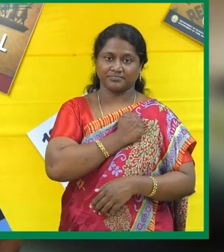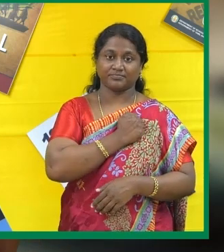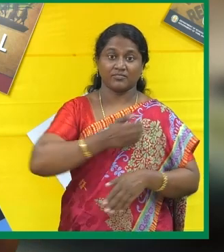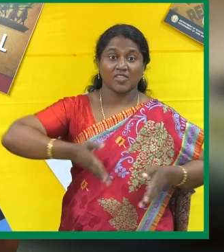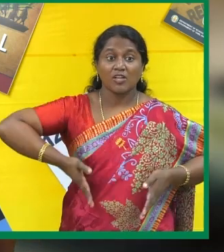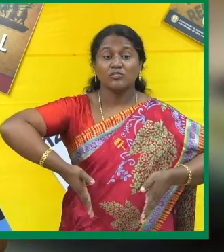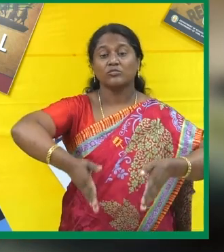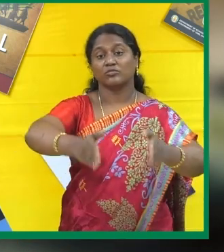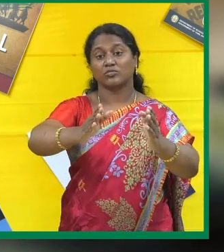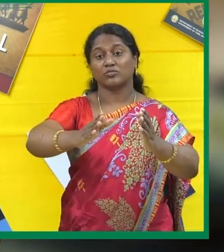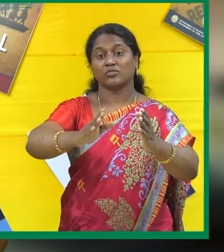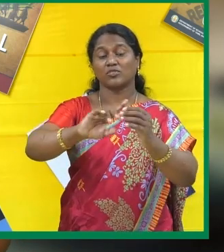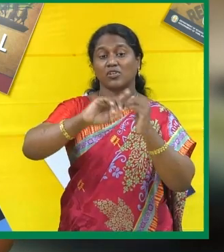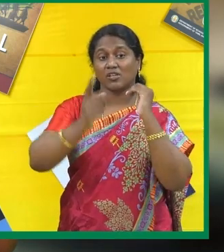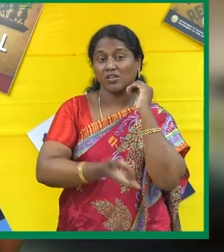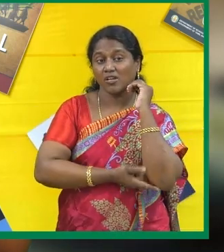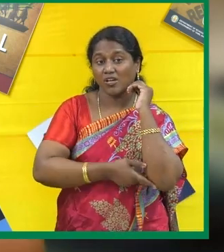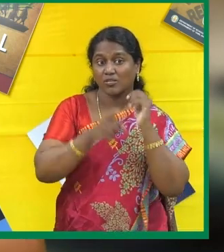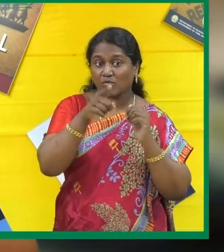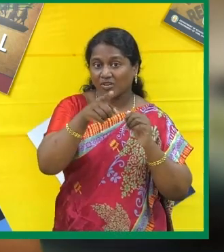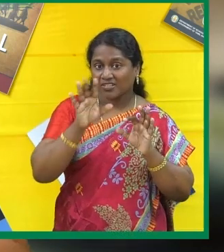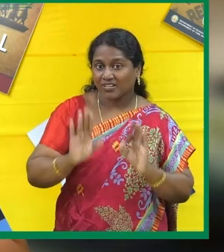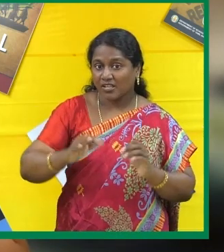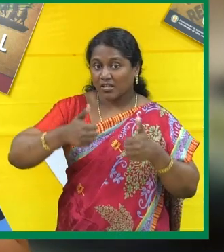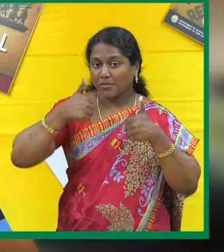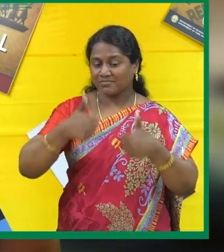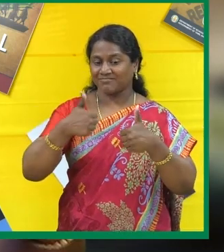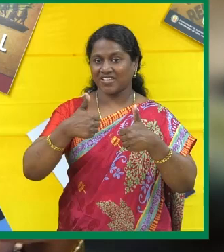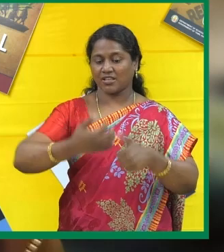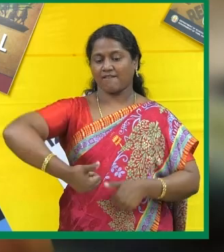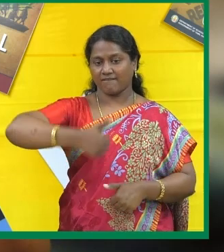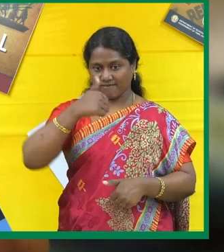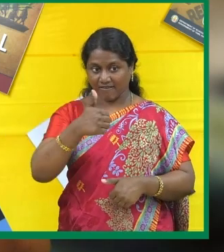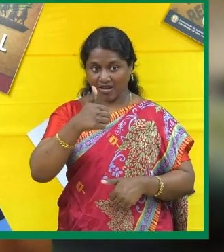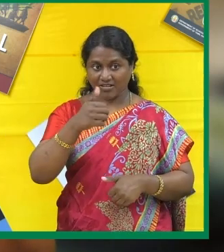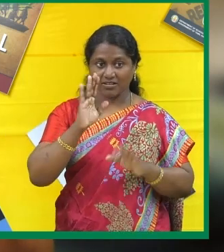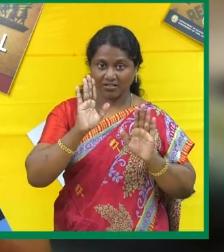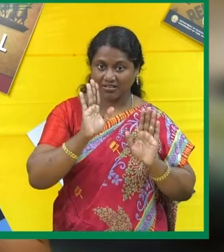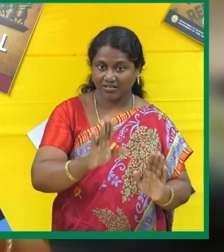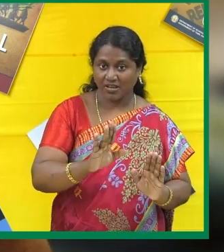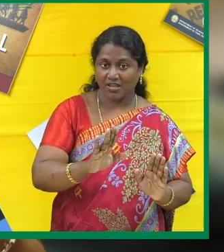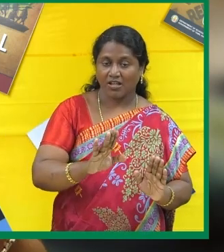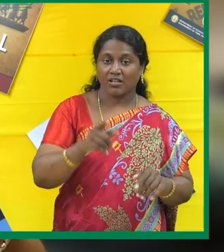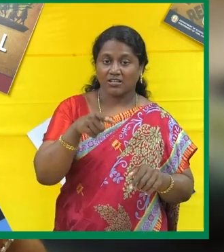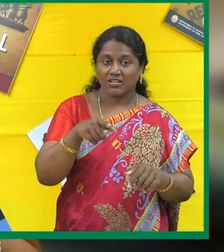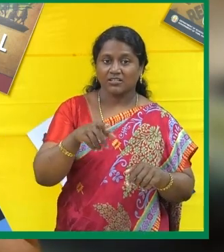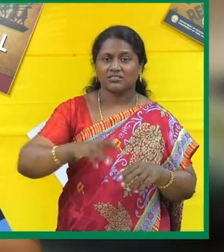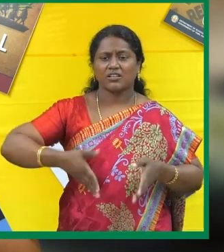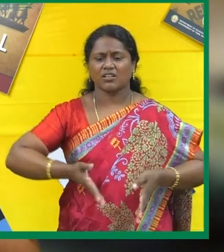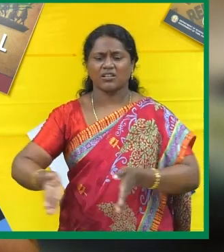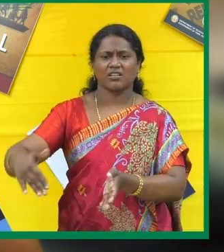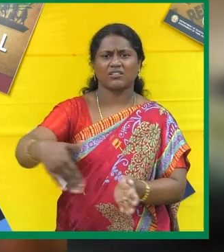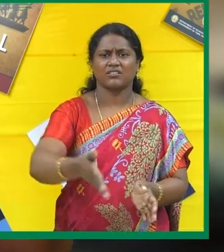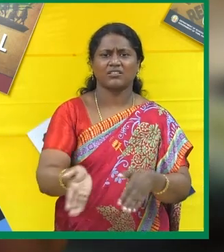road's last turn will be the best. You have the maturity to face the life with so many turns, that